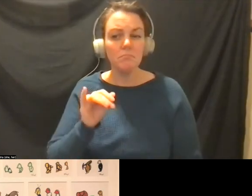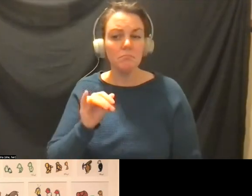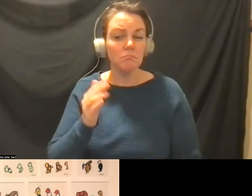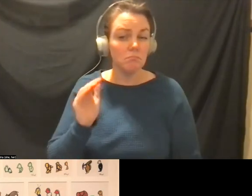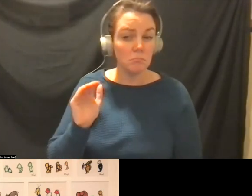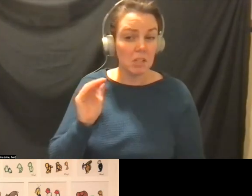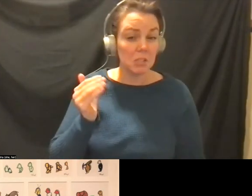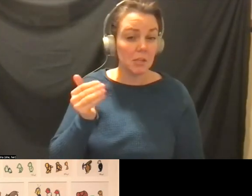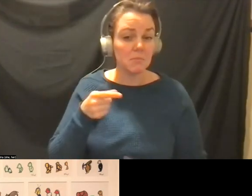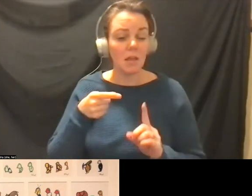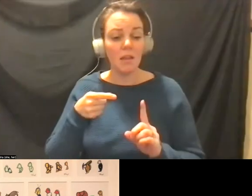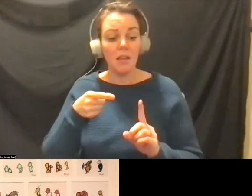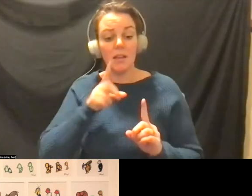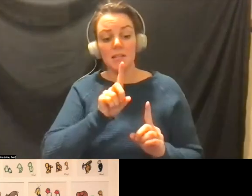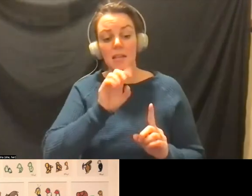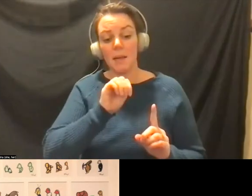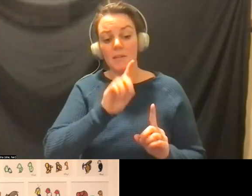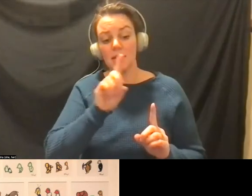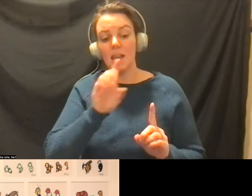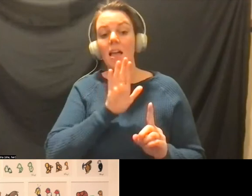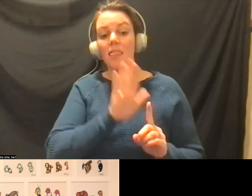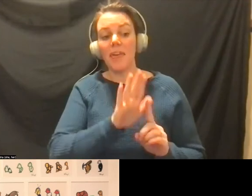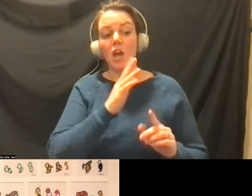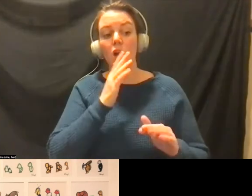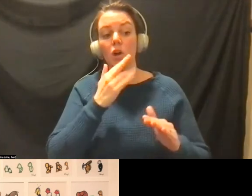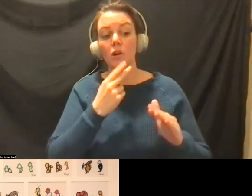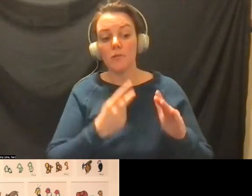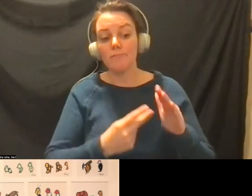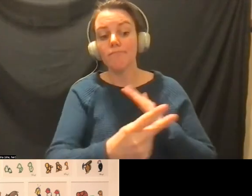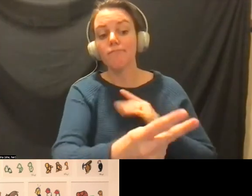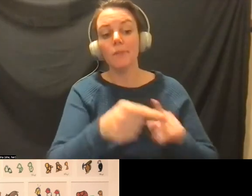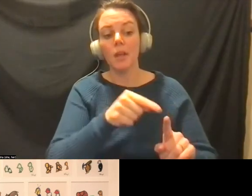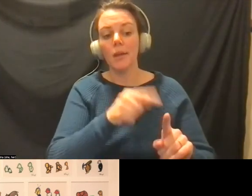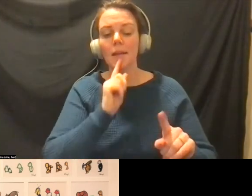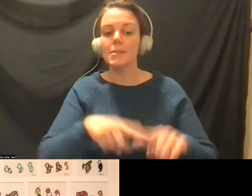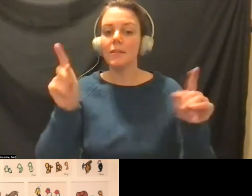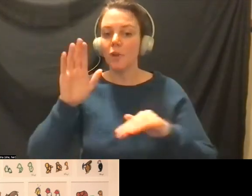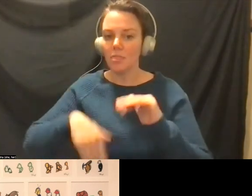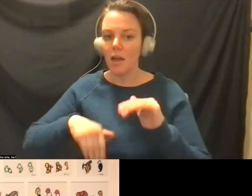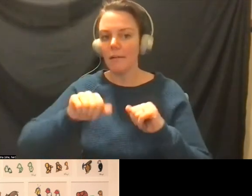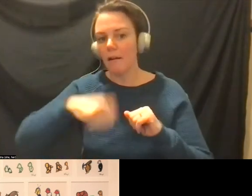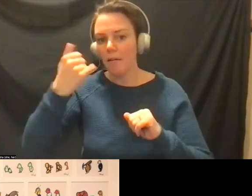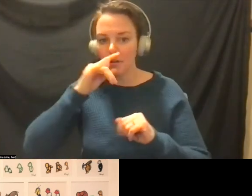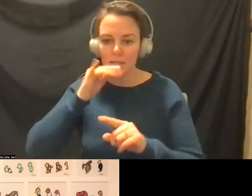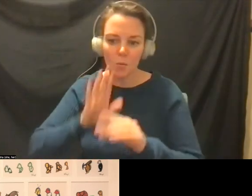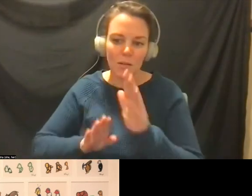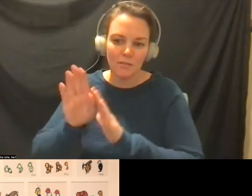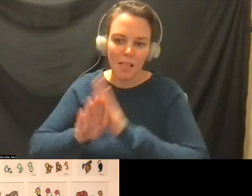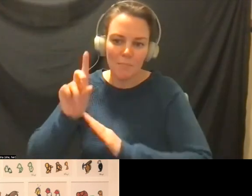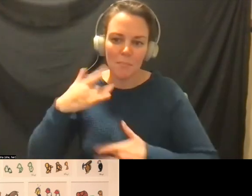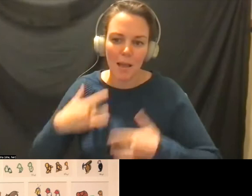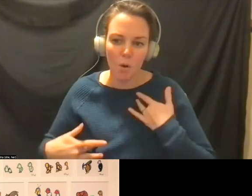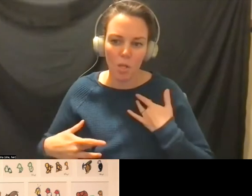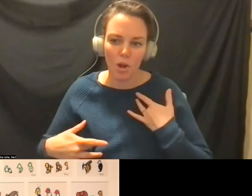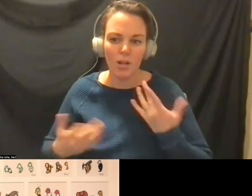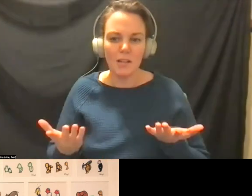their trajectory clinically is very different than those who are going to go on to develop bipolar disorder.